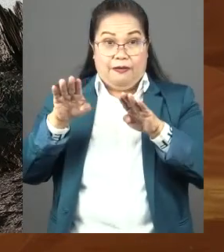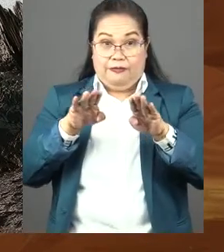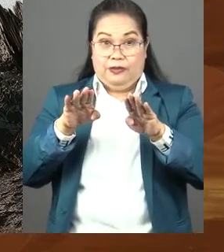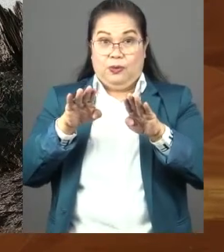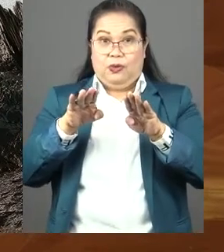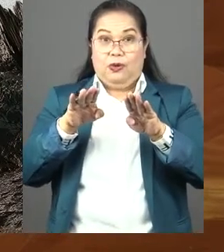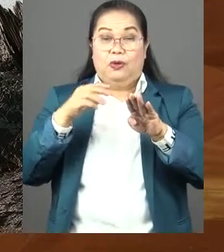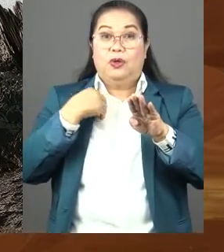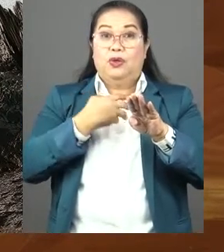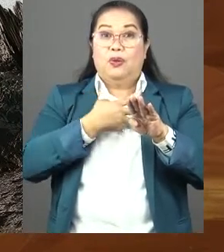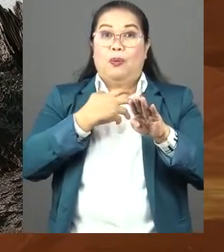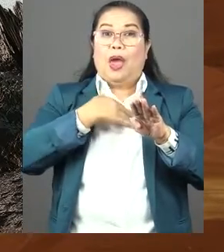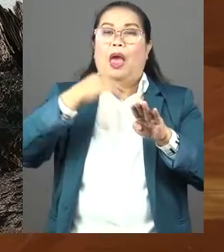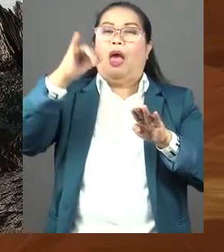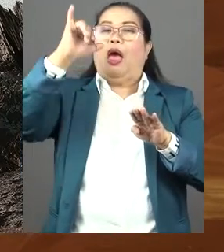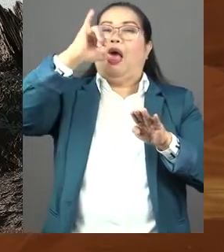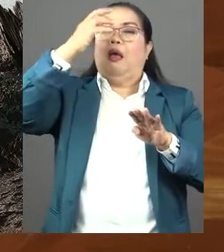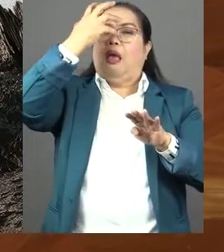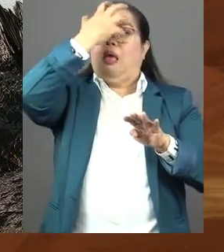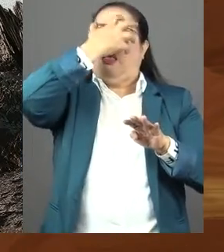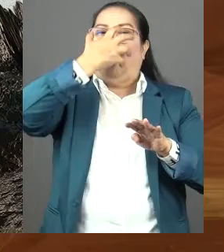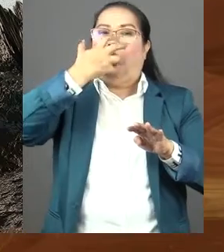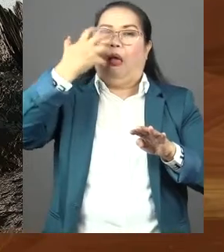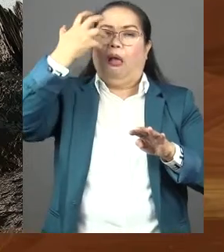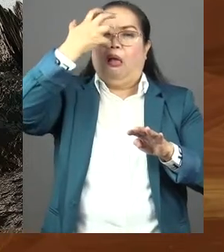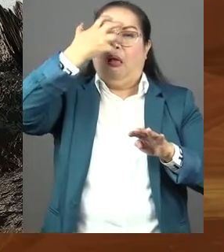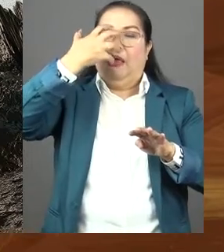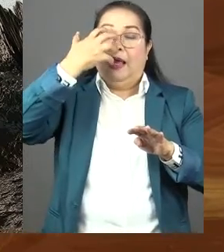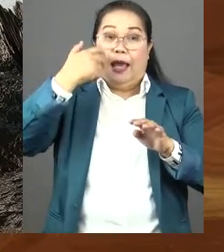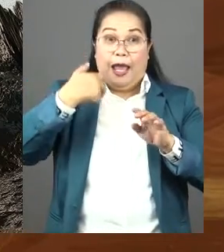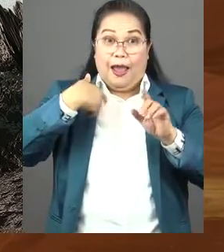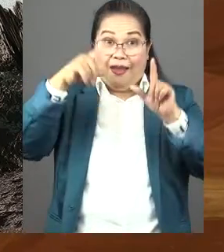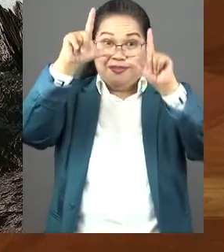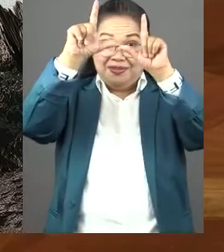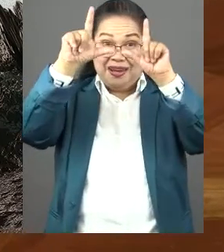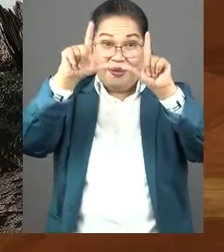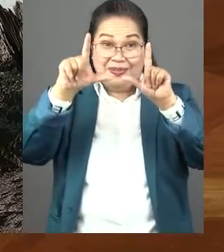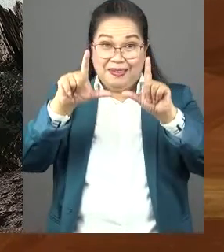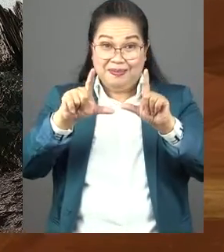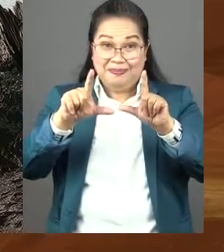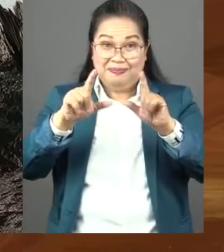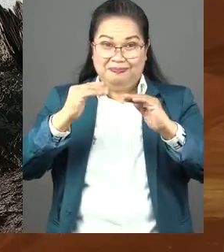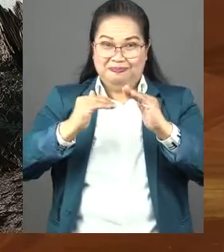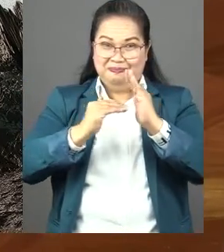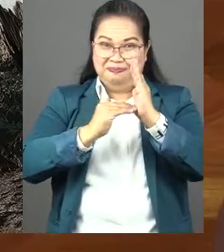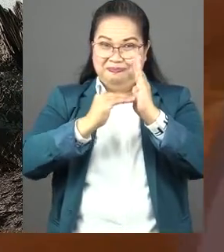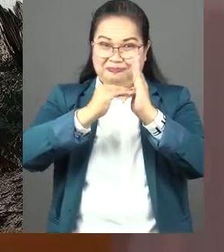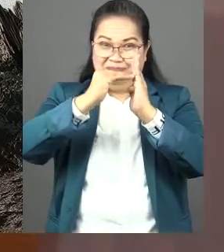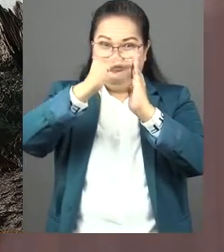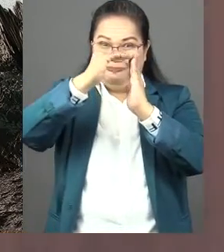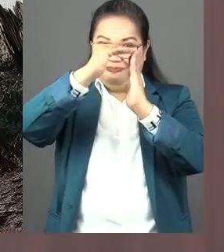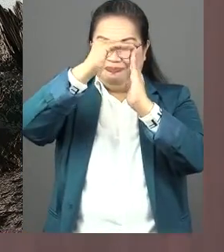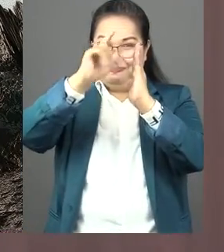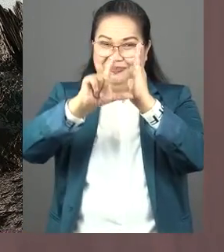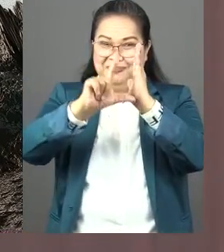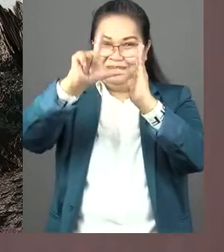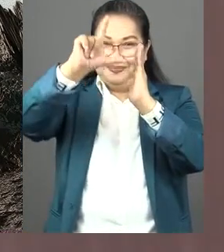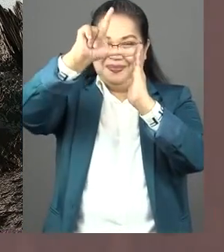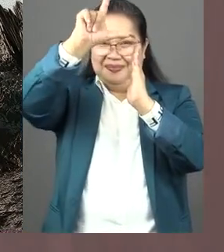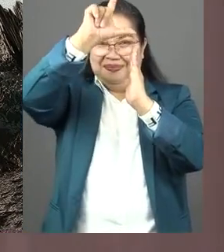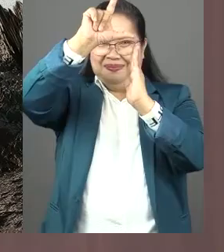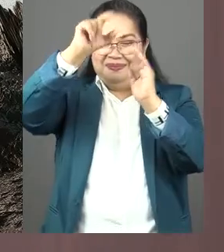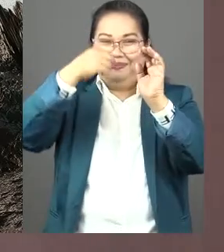call that intoxicated, and there are various levels of intoxication. In fact, if we were as advanced as